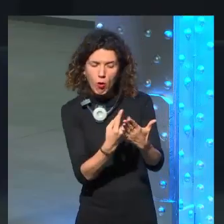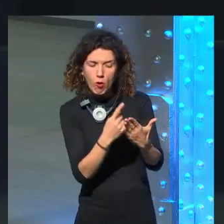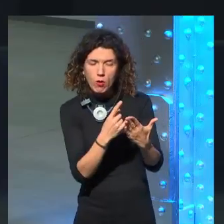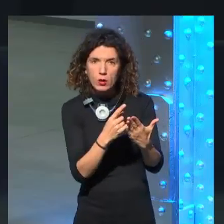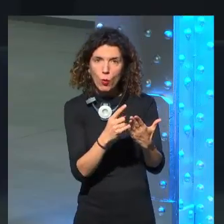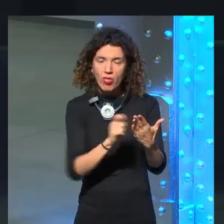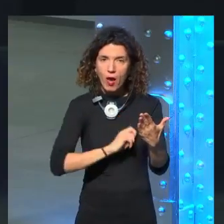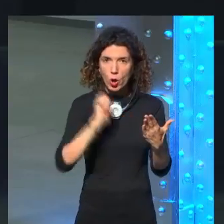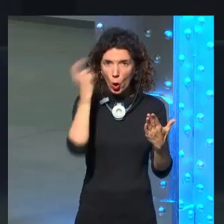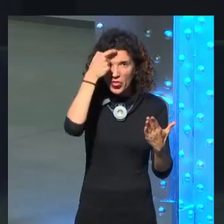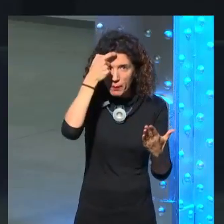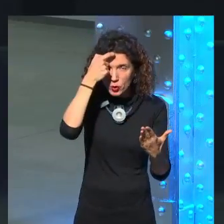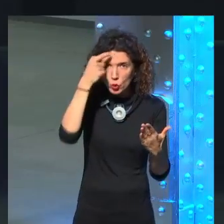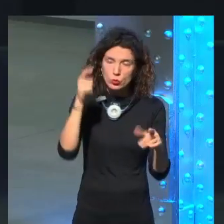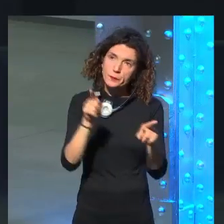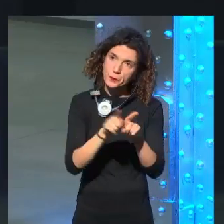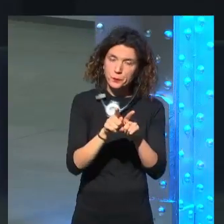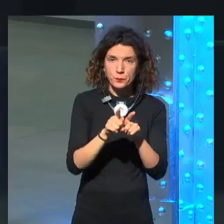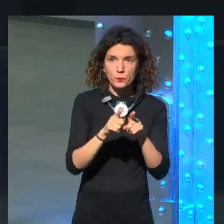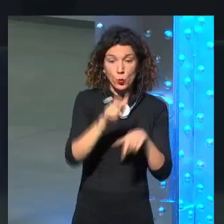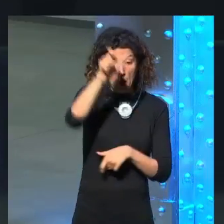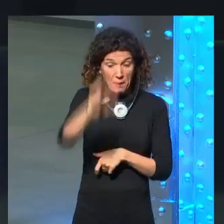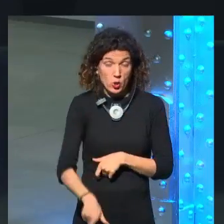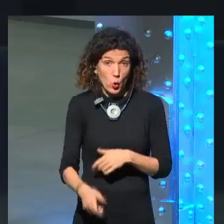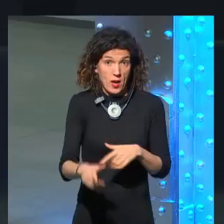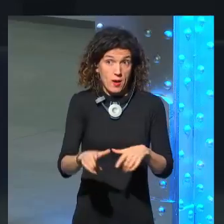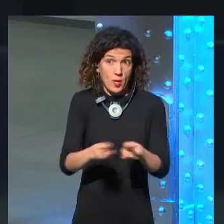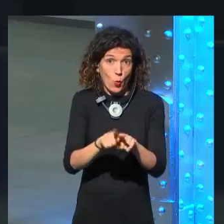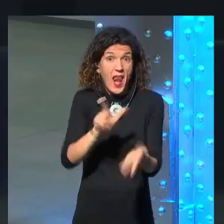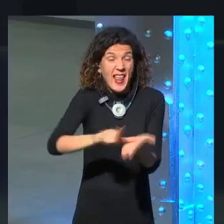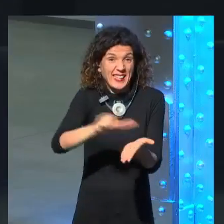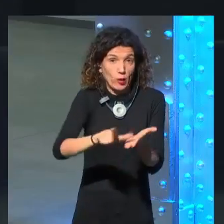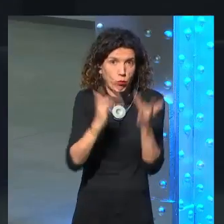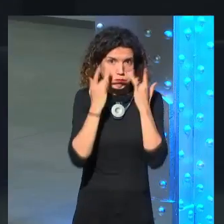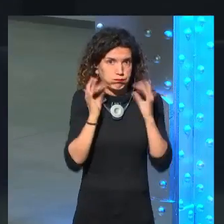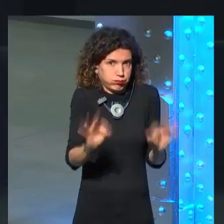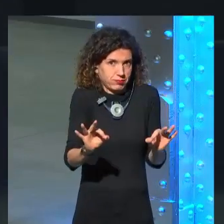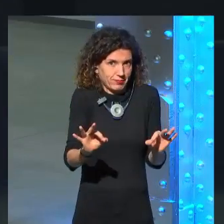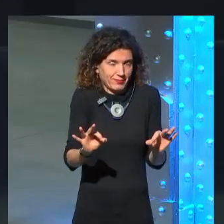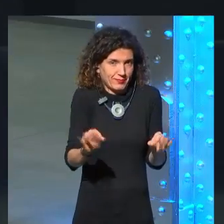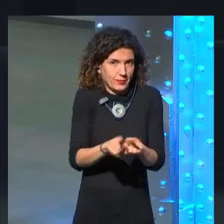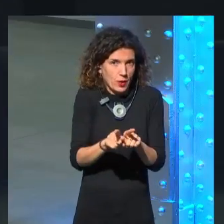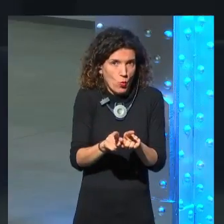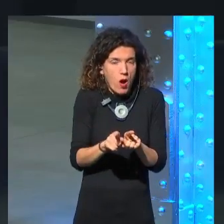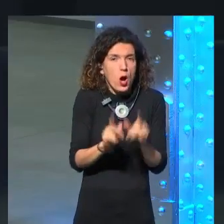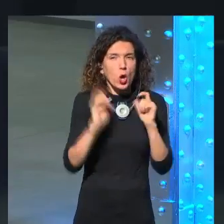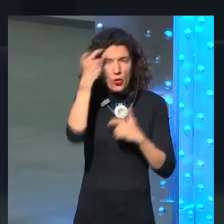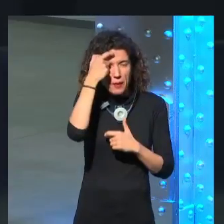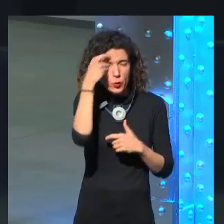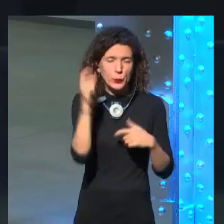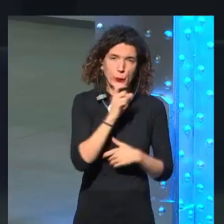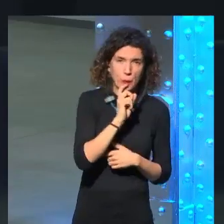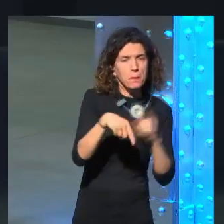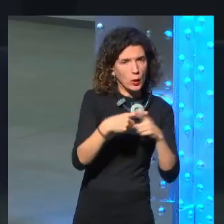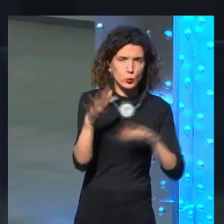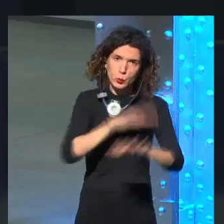the pages and drives you through concepts that are for someone who is not